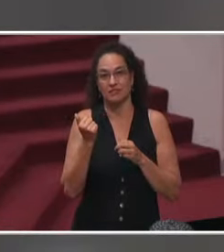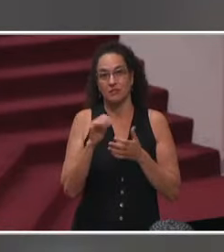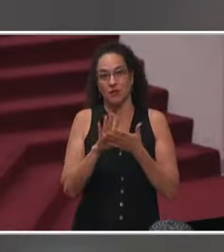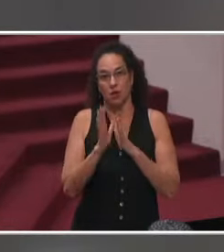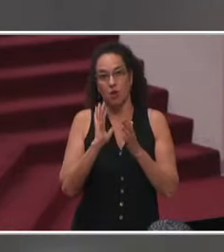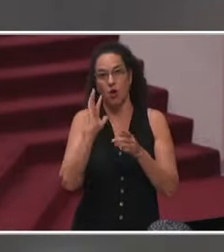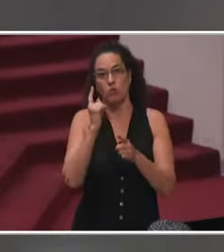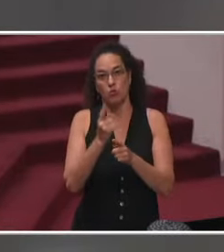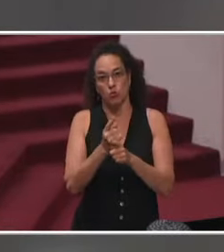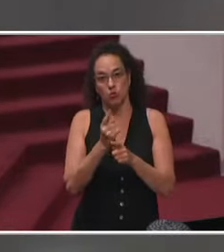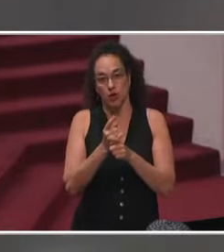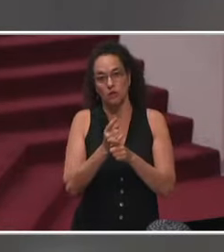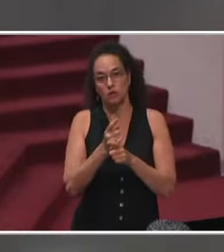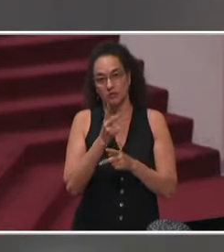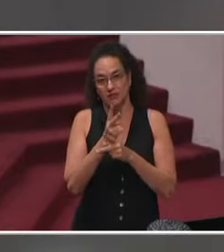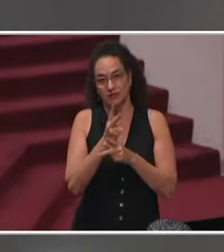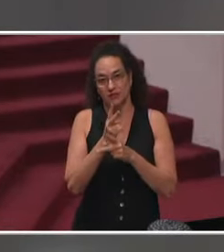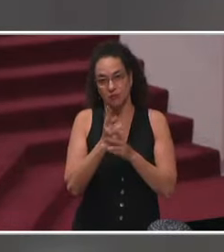keeper.